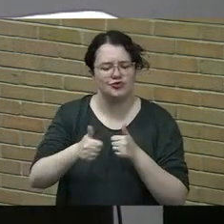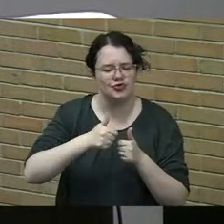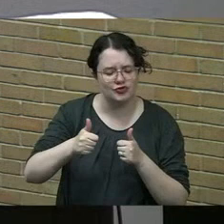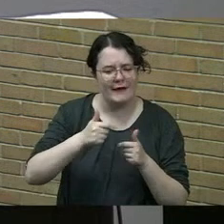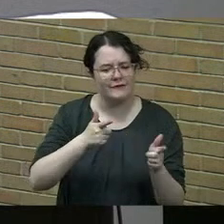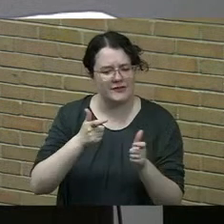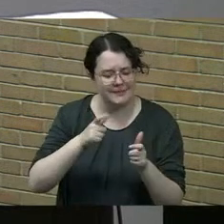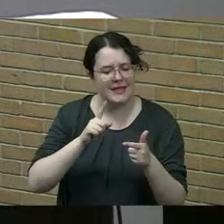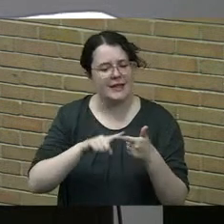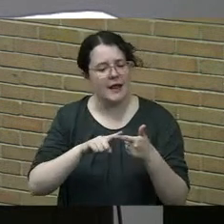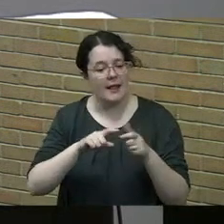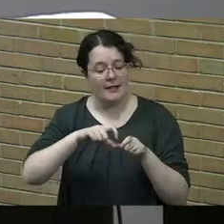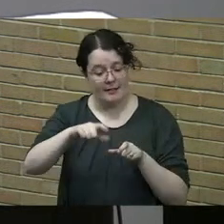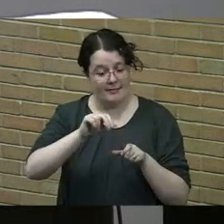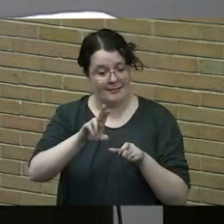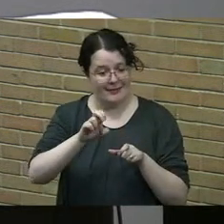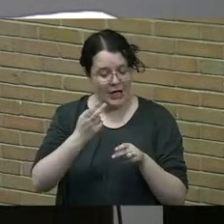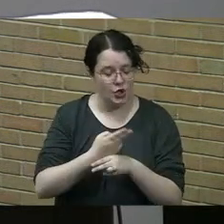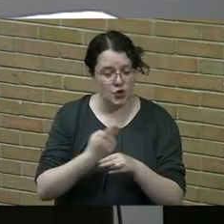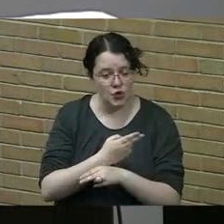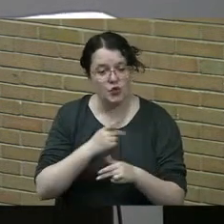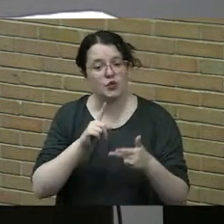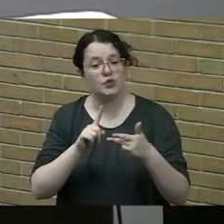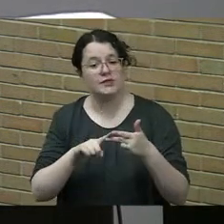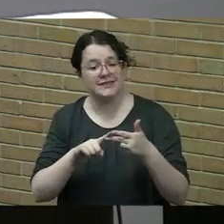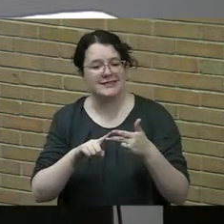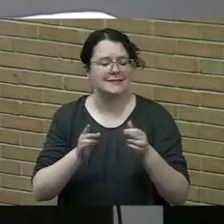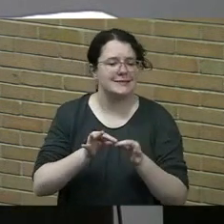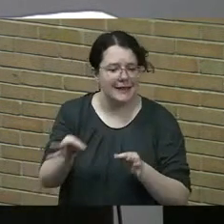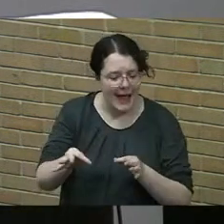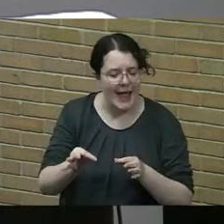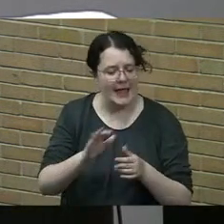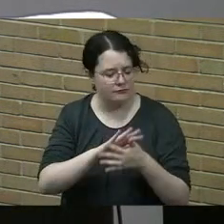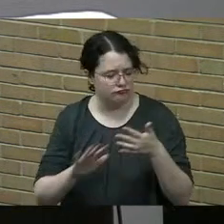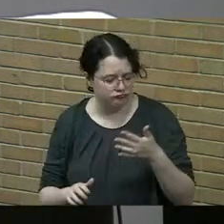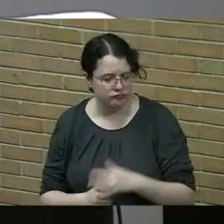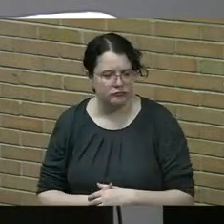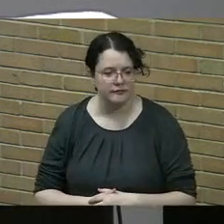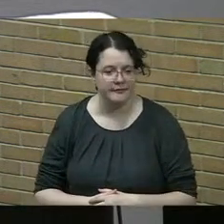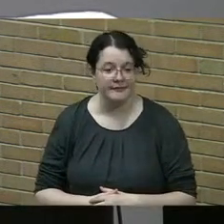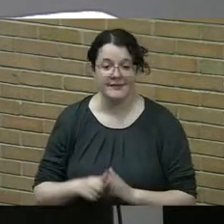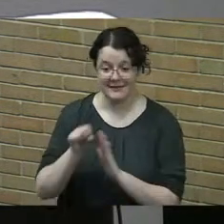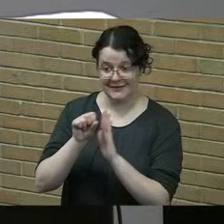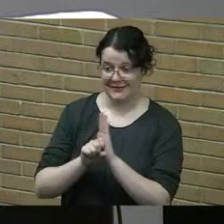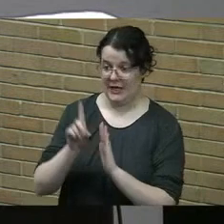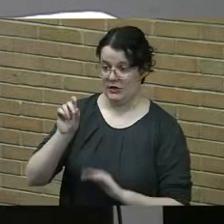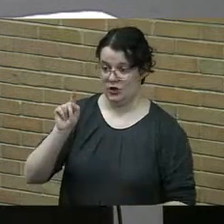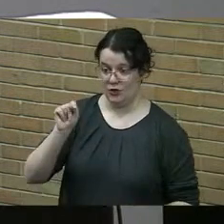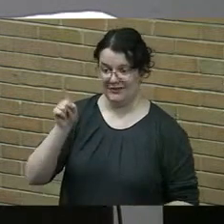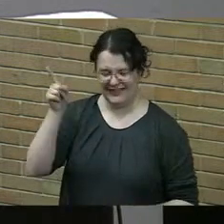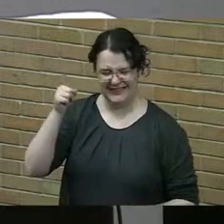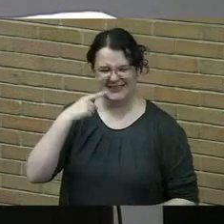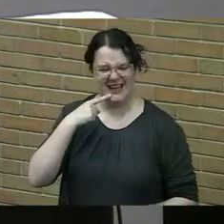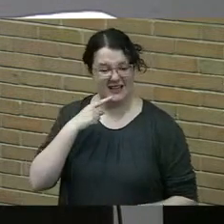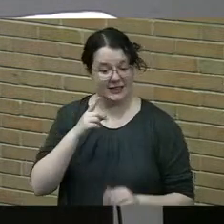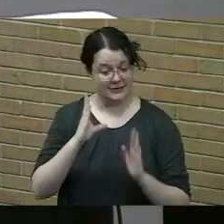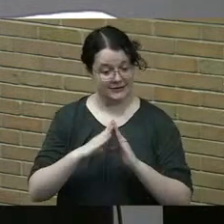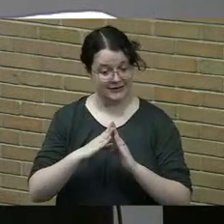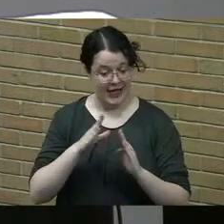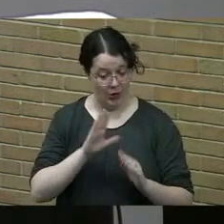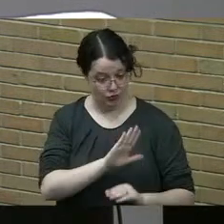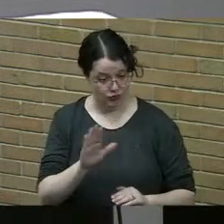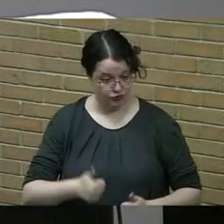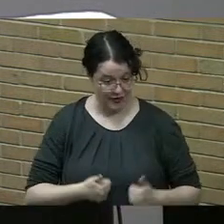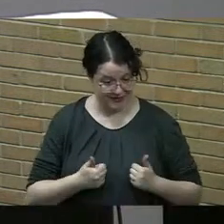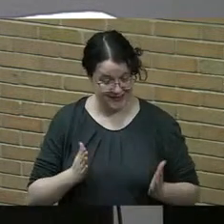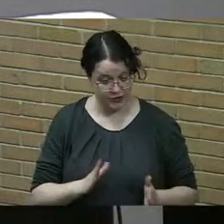through the corridor, and delays. State DOT has indicated that they have relayed the town residents' comments back to